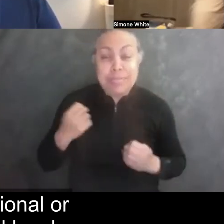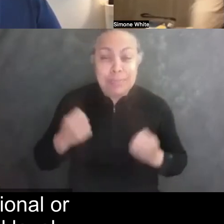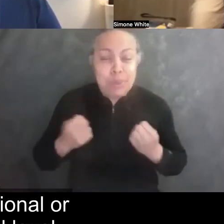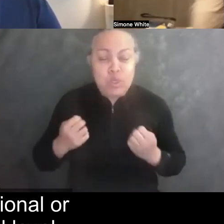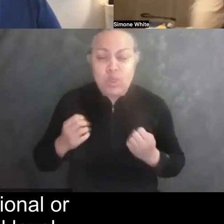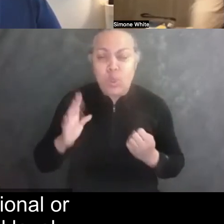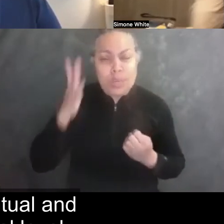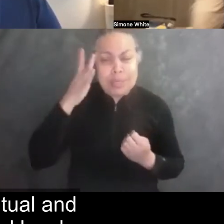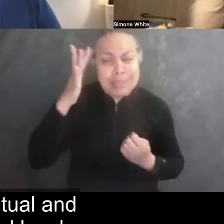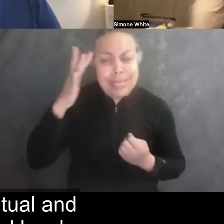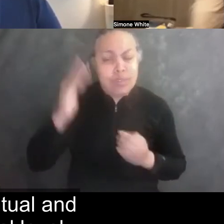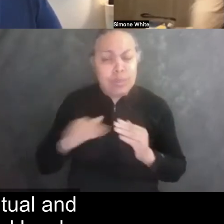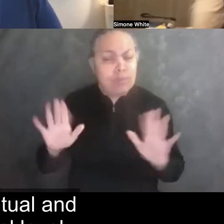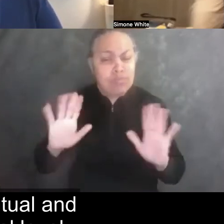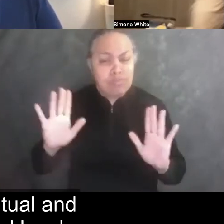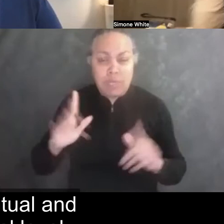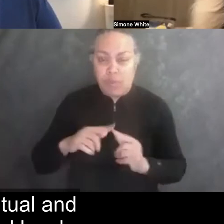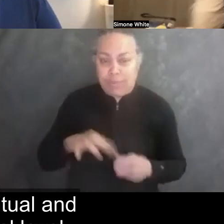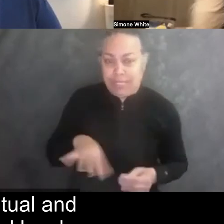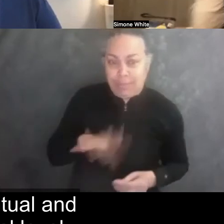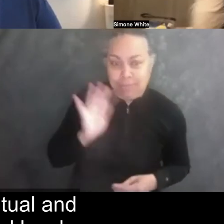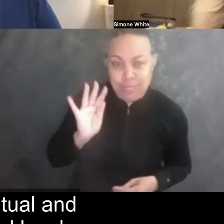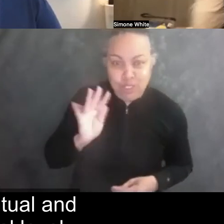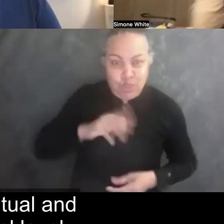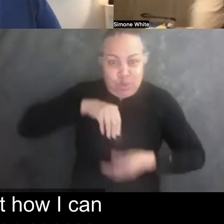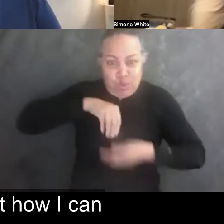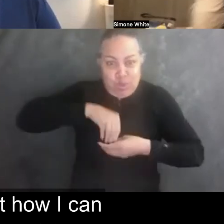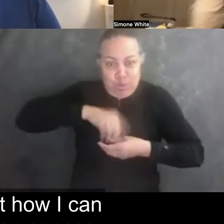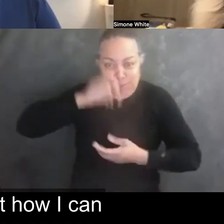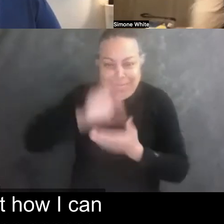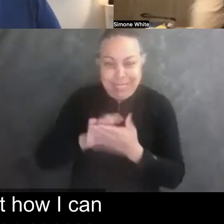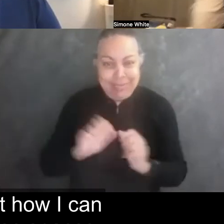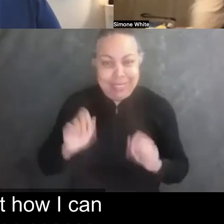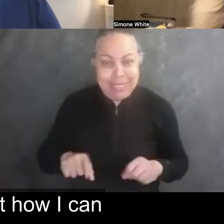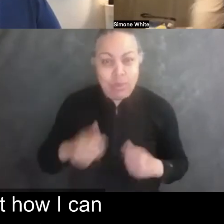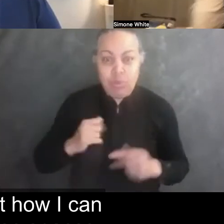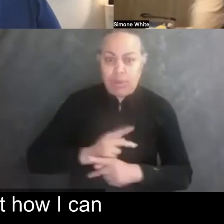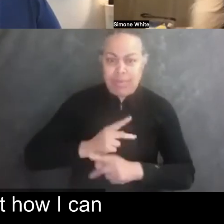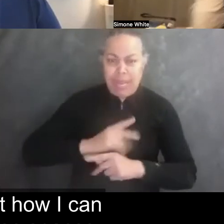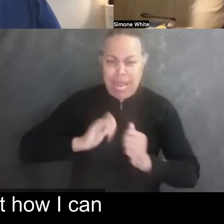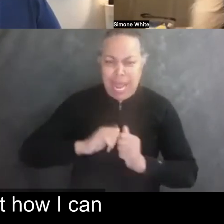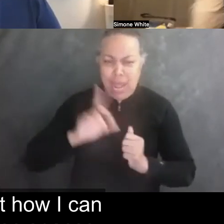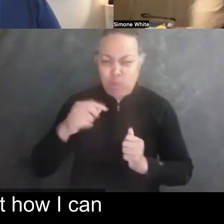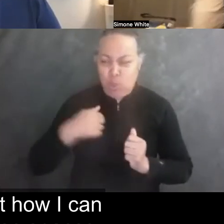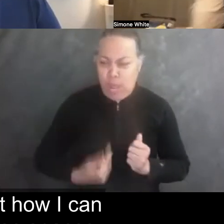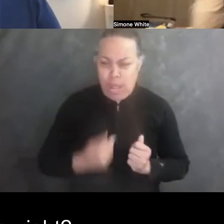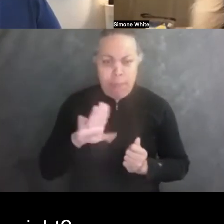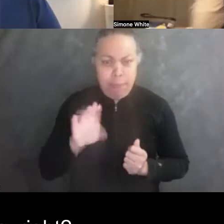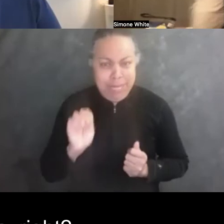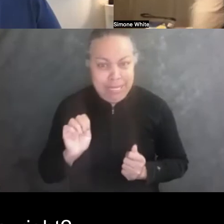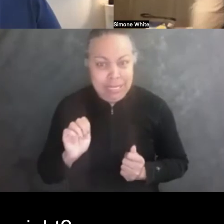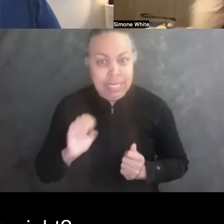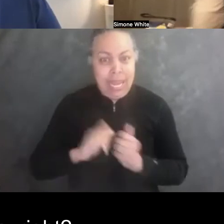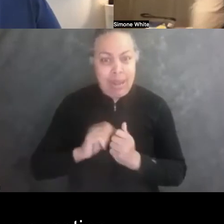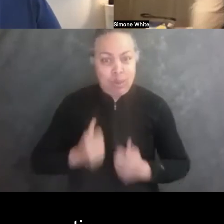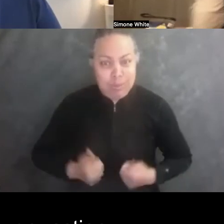an intellectual level, but from a spiritual and epistemological level, trying to figure out how I can come to be in these spaces, in these